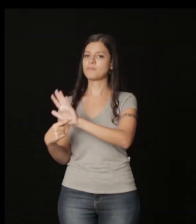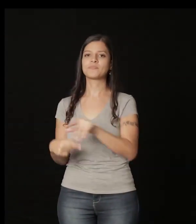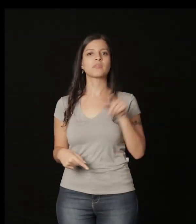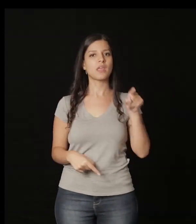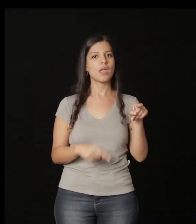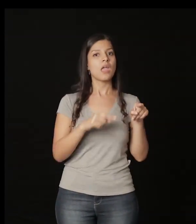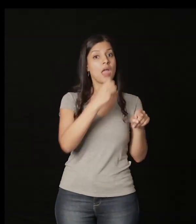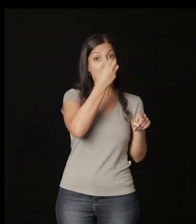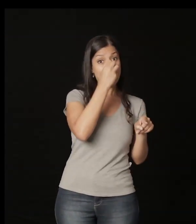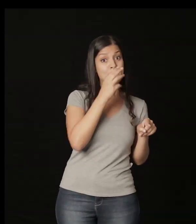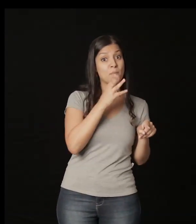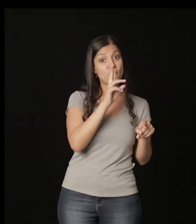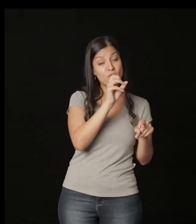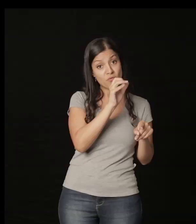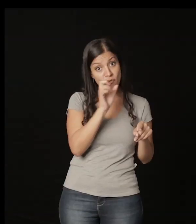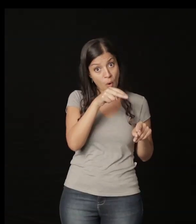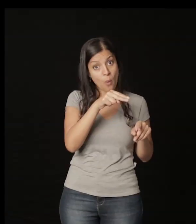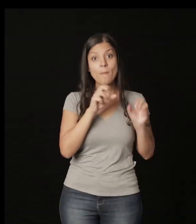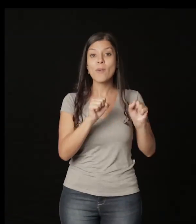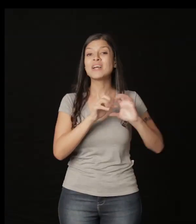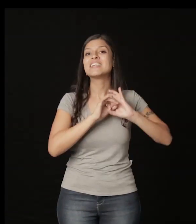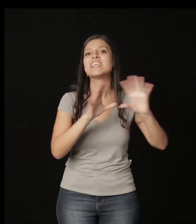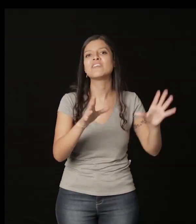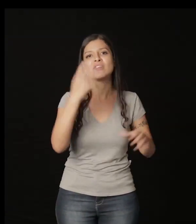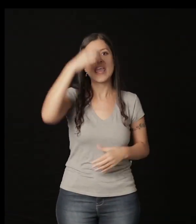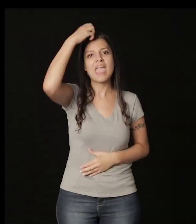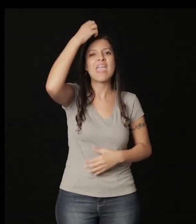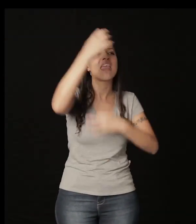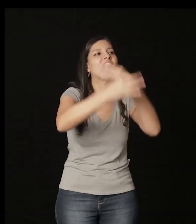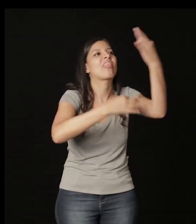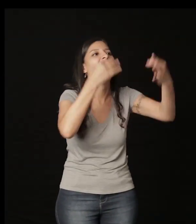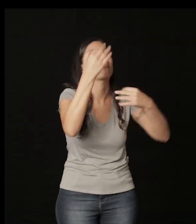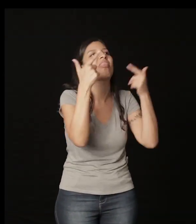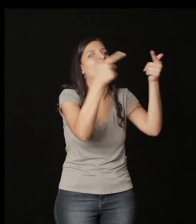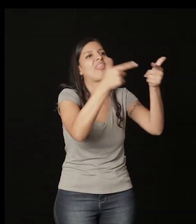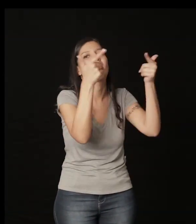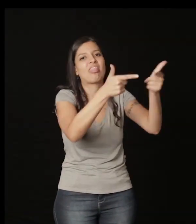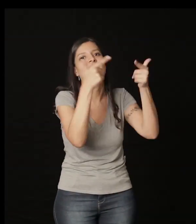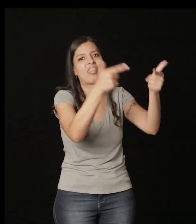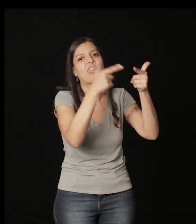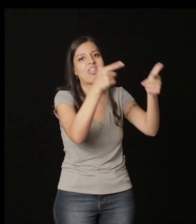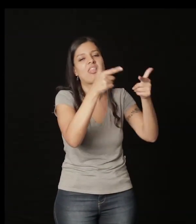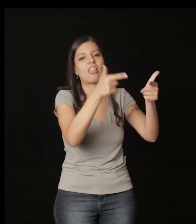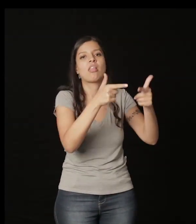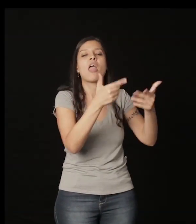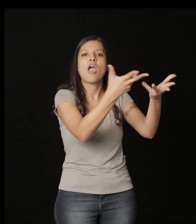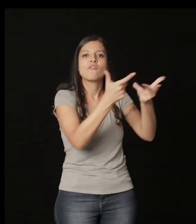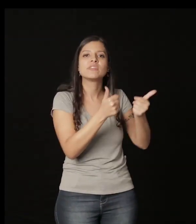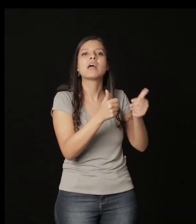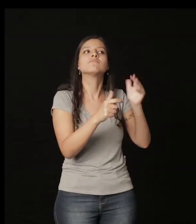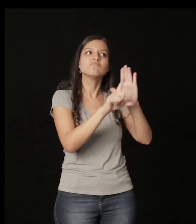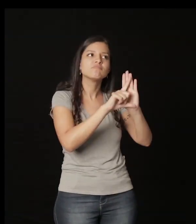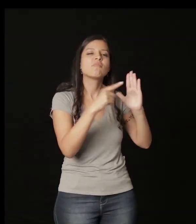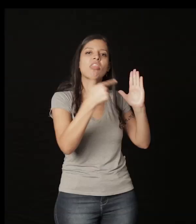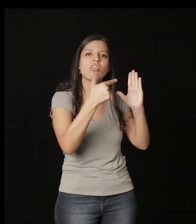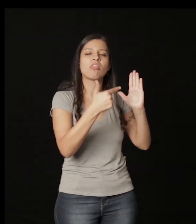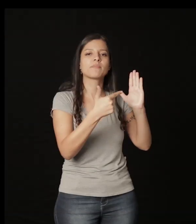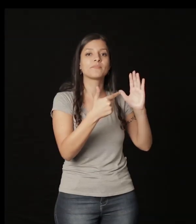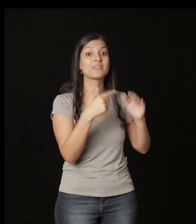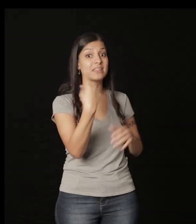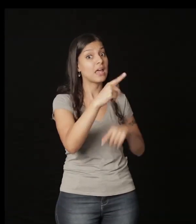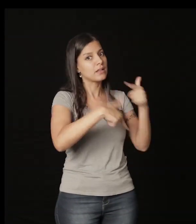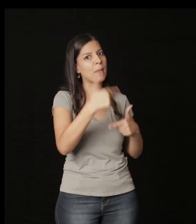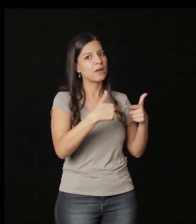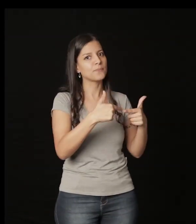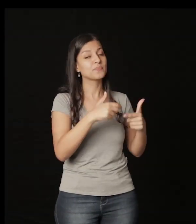actually allowed to mock the king and is invited to mock power. And that's his job. If he goes too far, he gets his